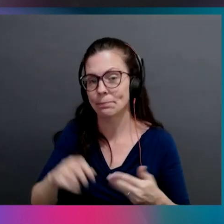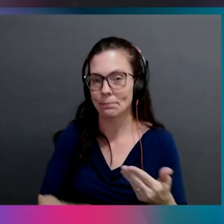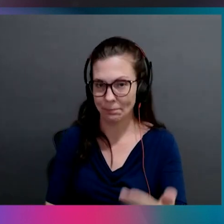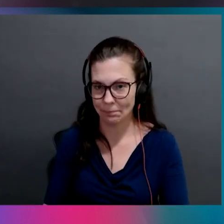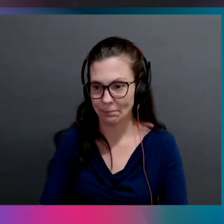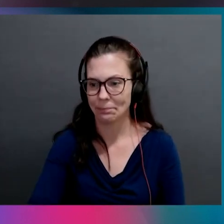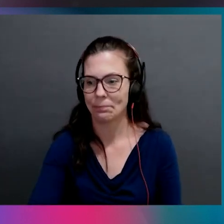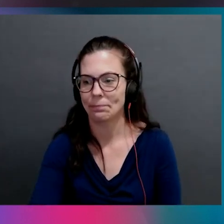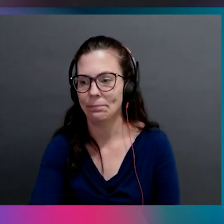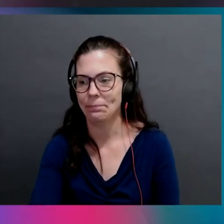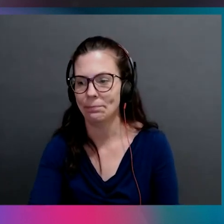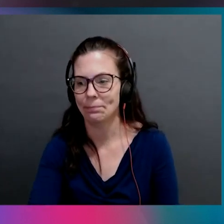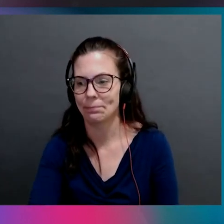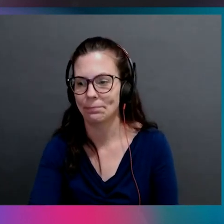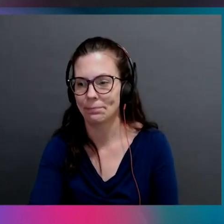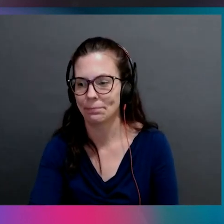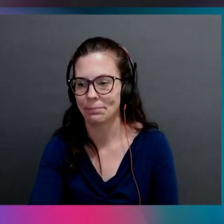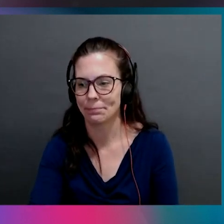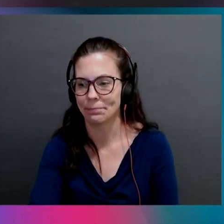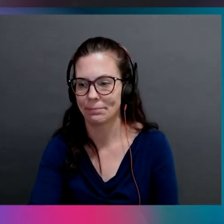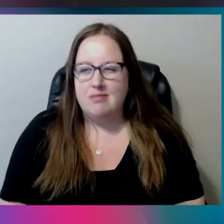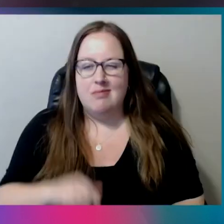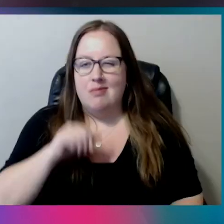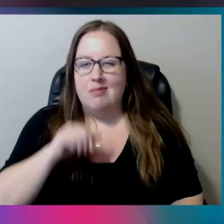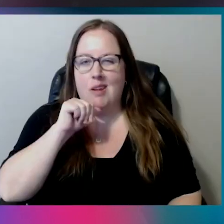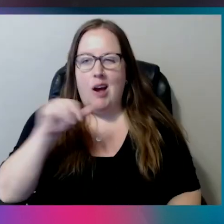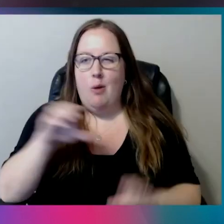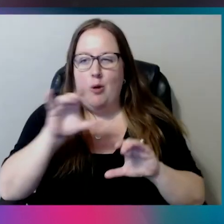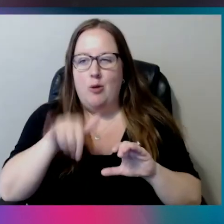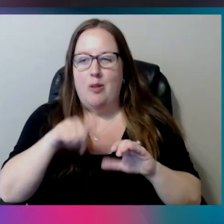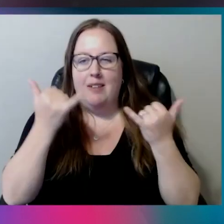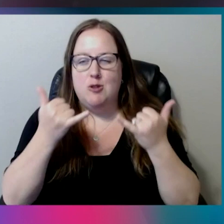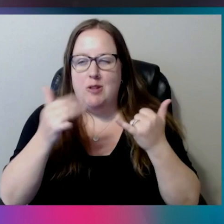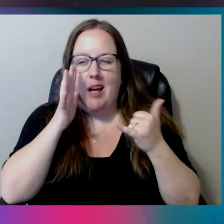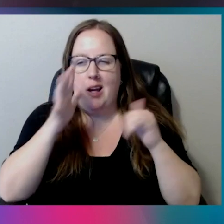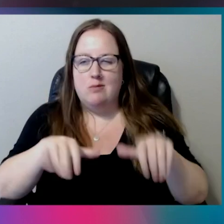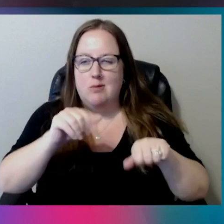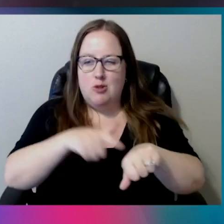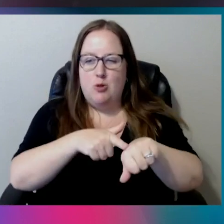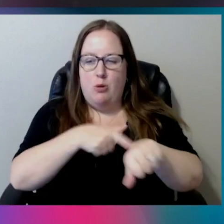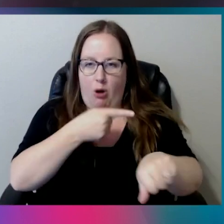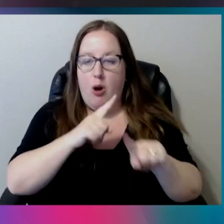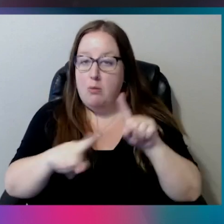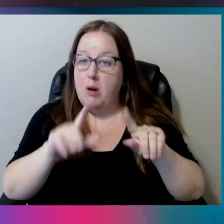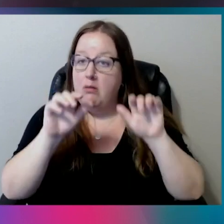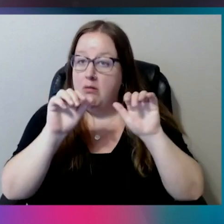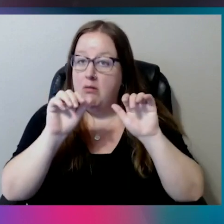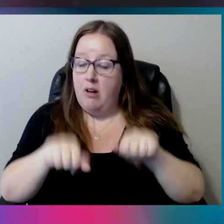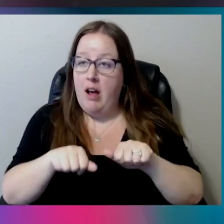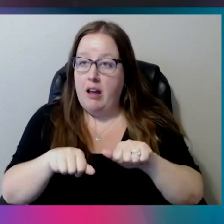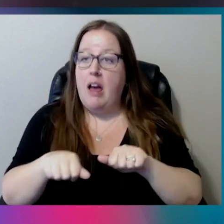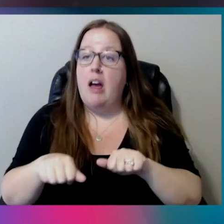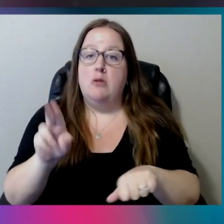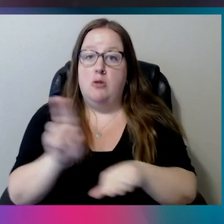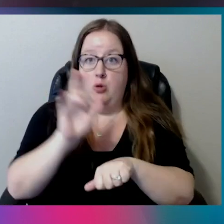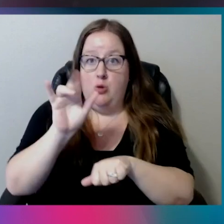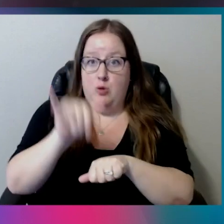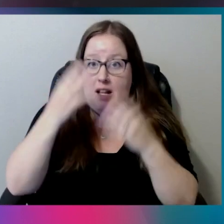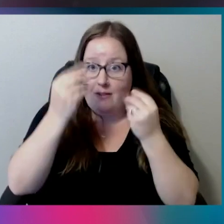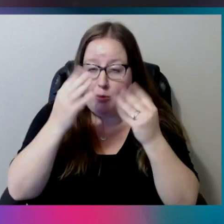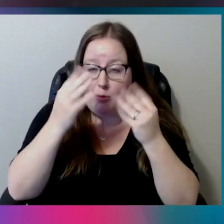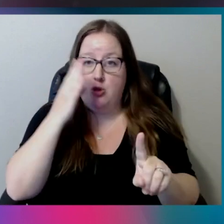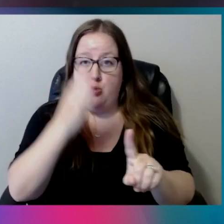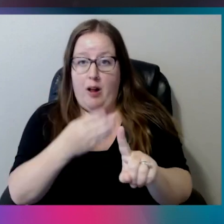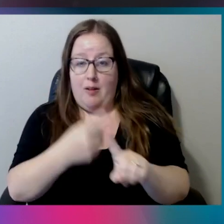it's going to take too long, but I can actually do Open Remote Desktop. So I can remote desktop or SSH into an instance directly from within my